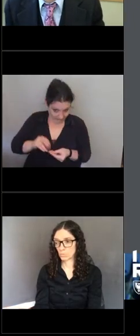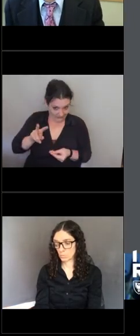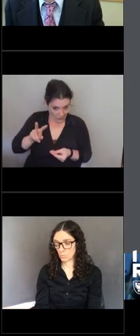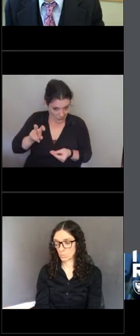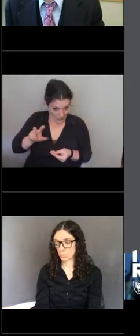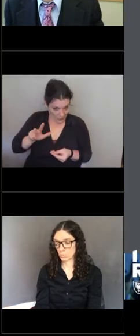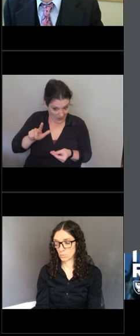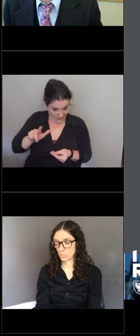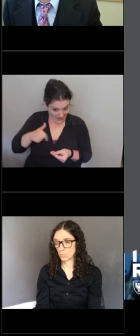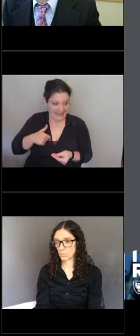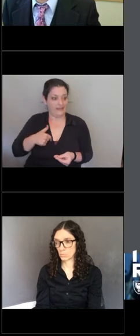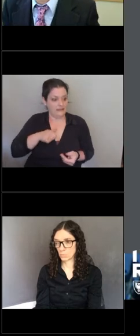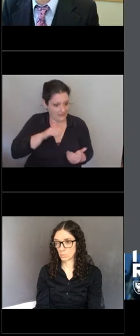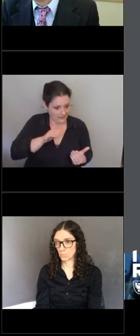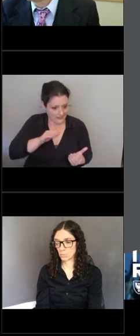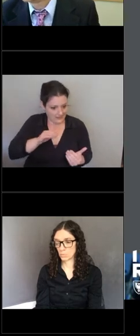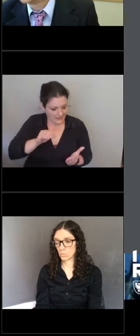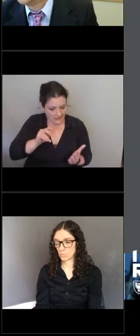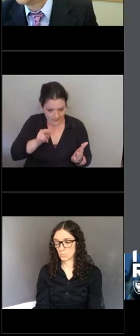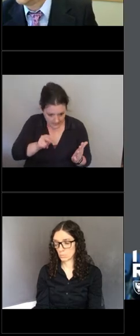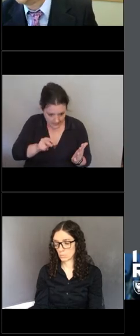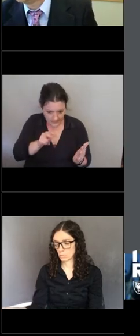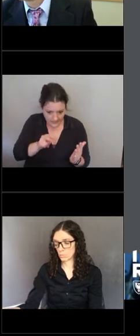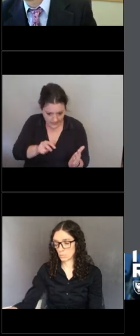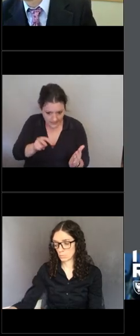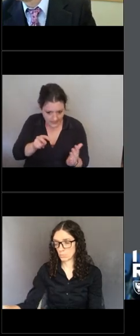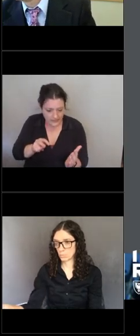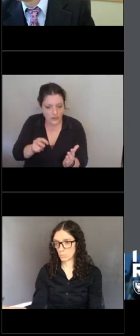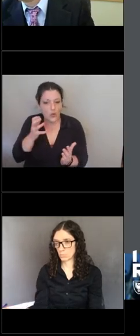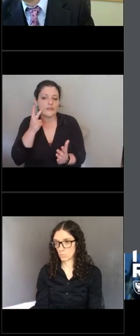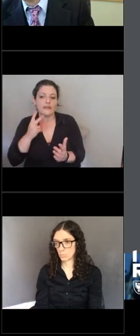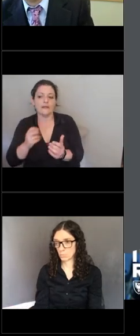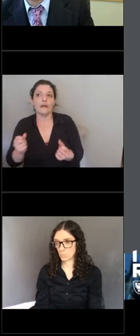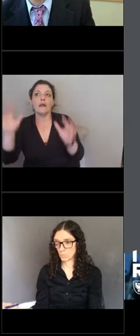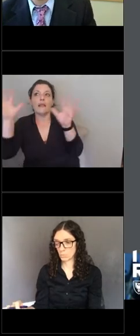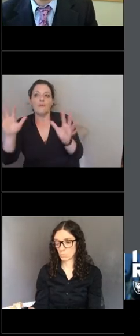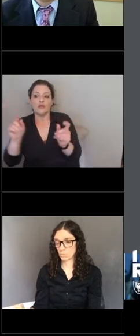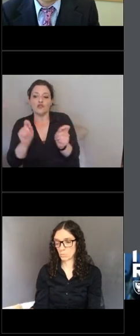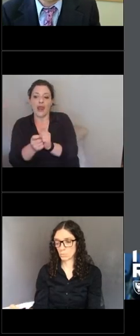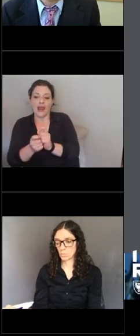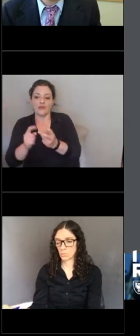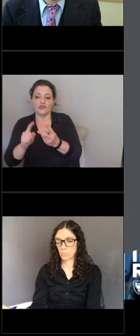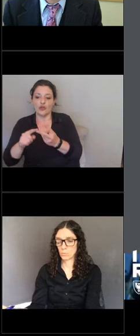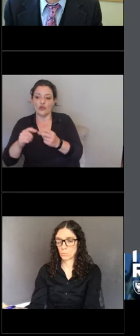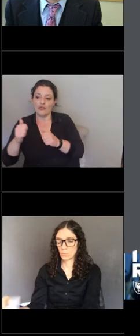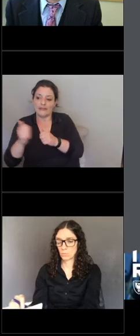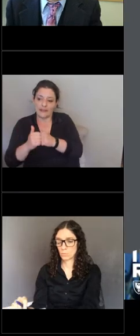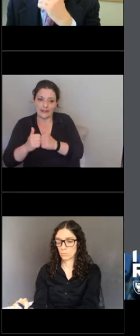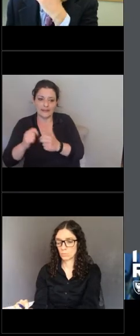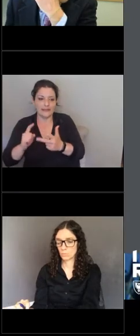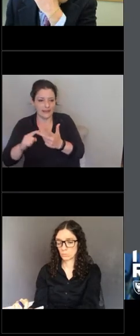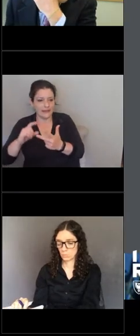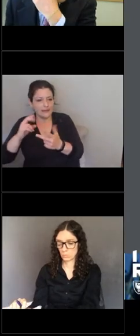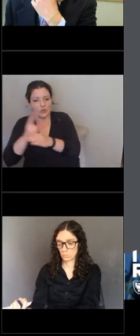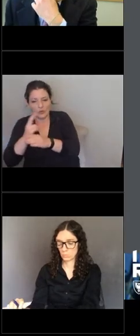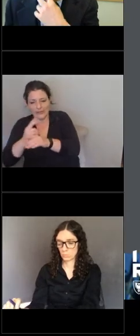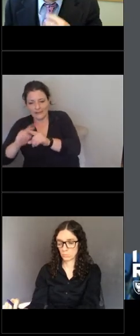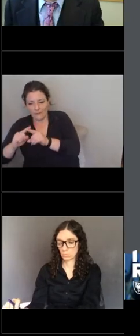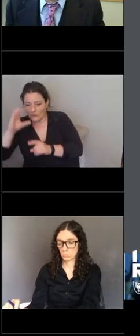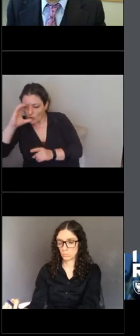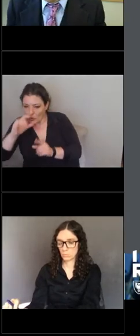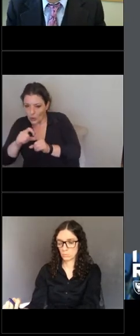a keyword search using climate change, resiliency, adaptation, mitigation, every combination